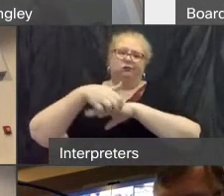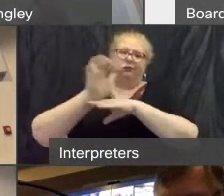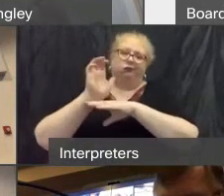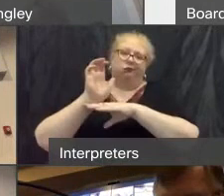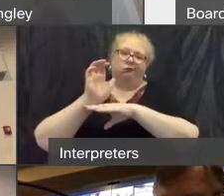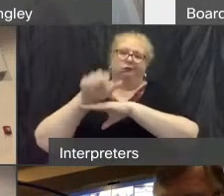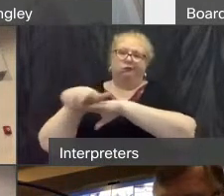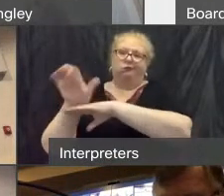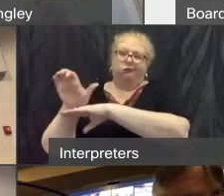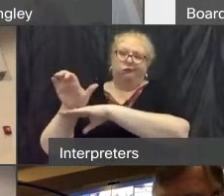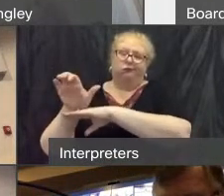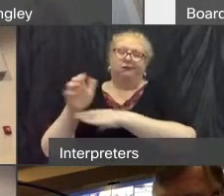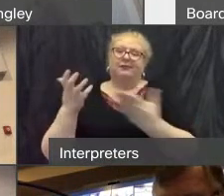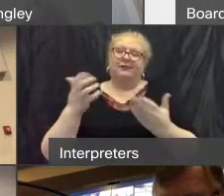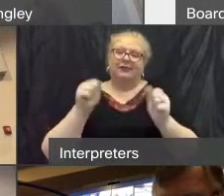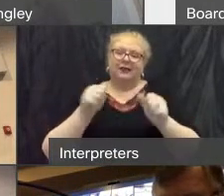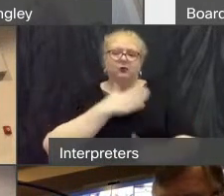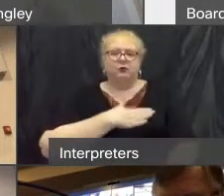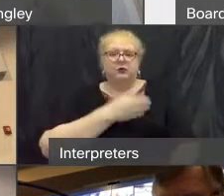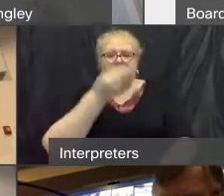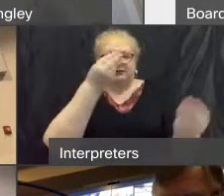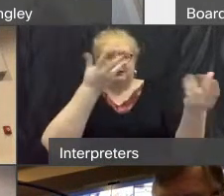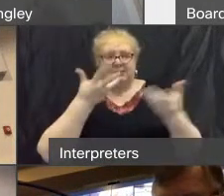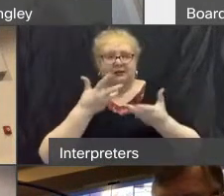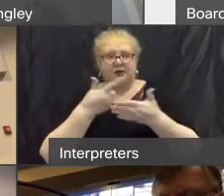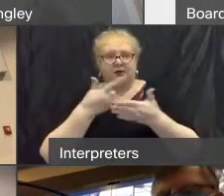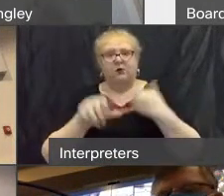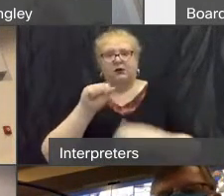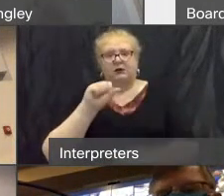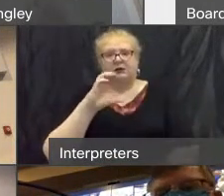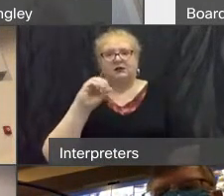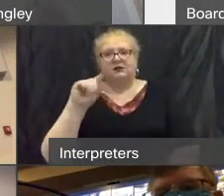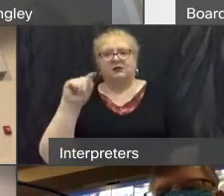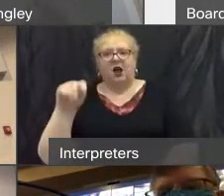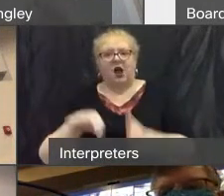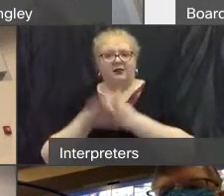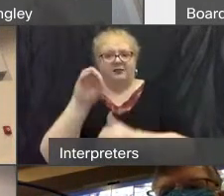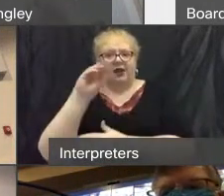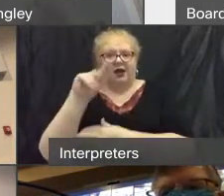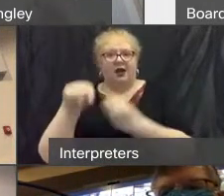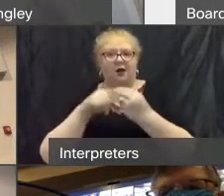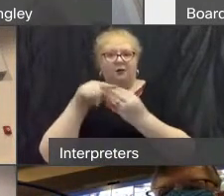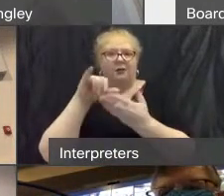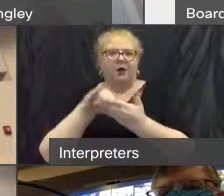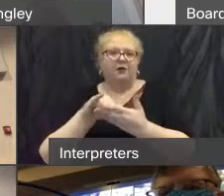please let me know what staff has found out about that?